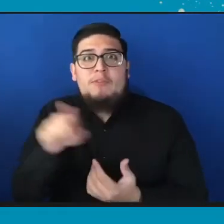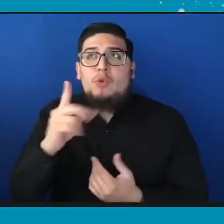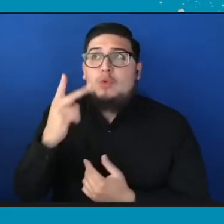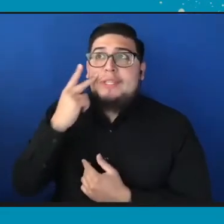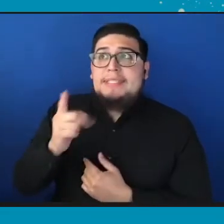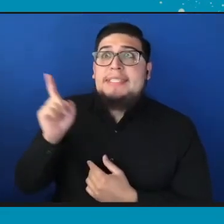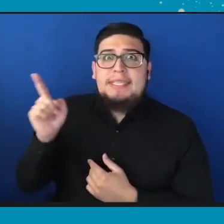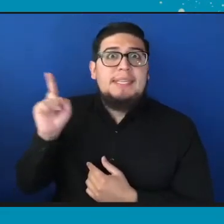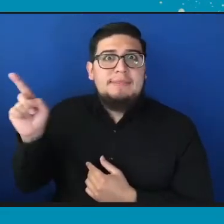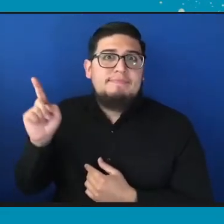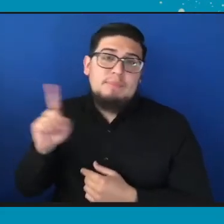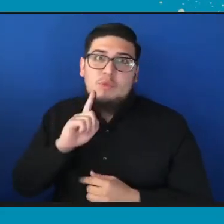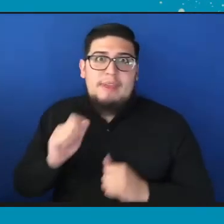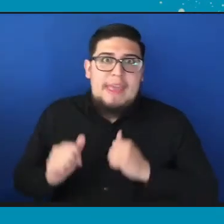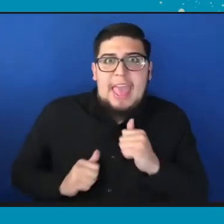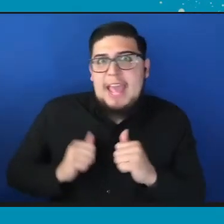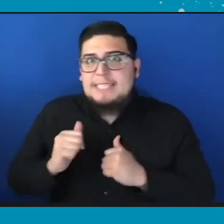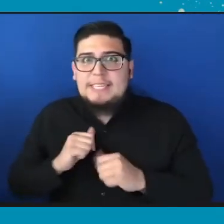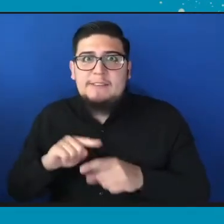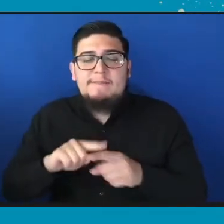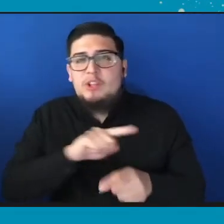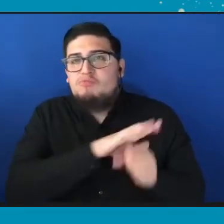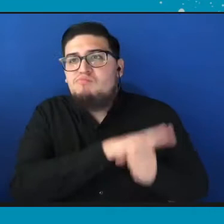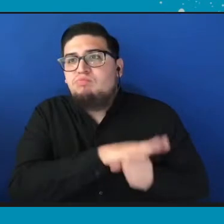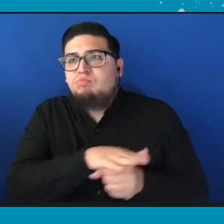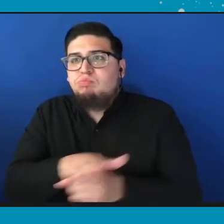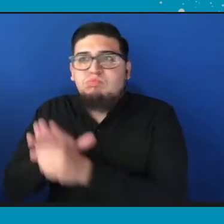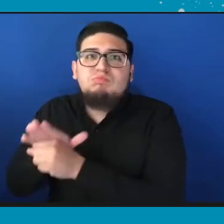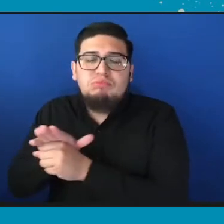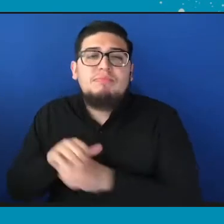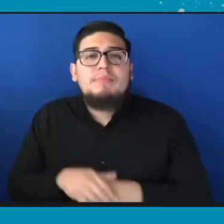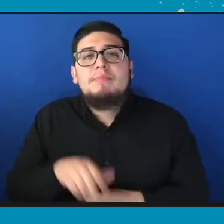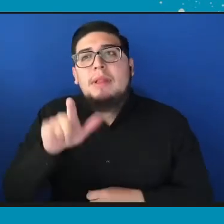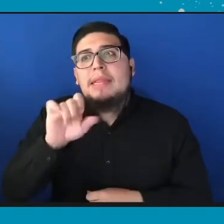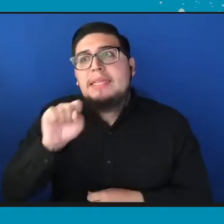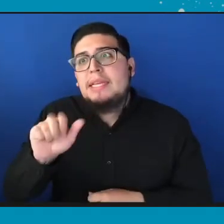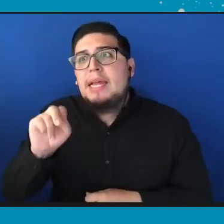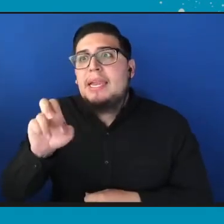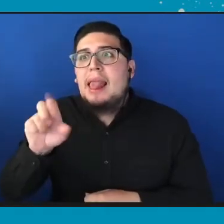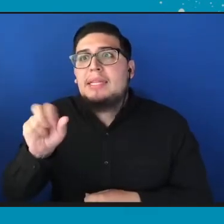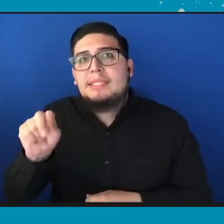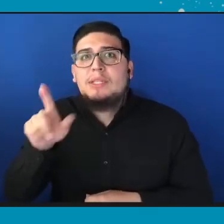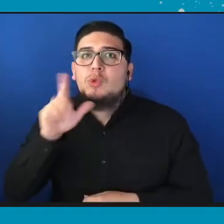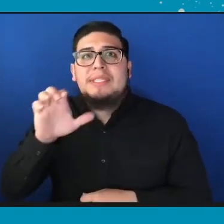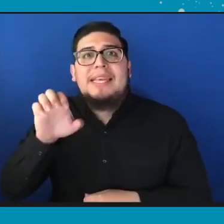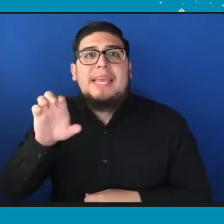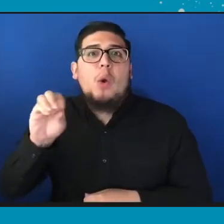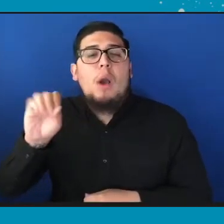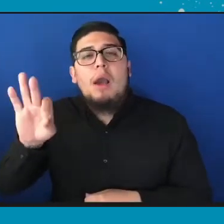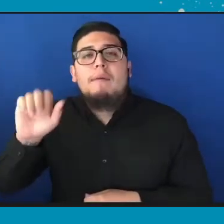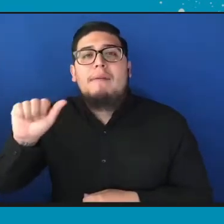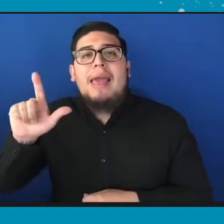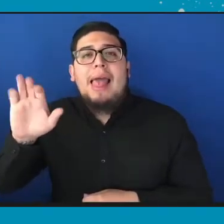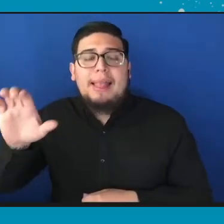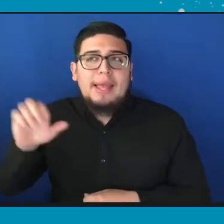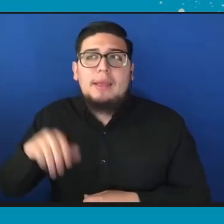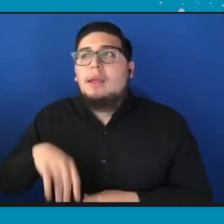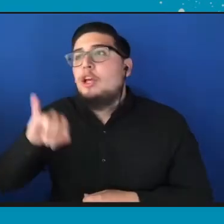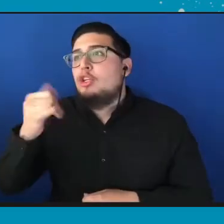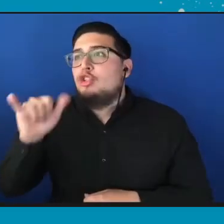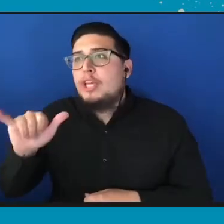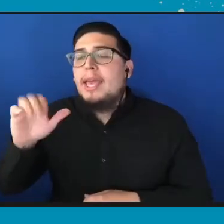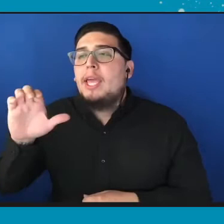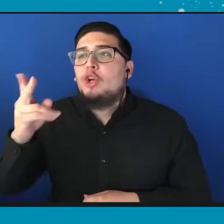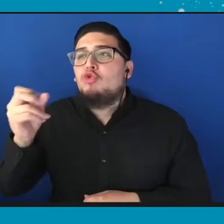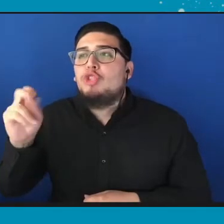in the Stop the Steal campaign. Lisa Nelson, the CEO of ALEC, and J. Christian Adams. All of these folks have